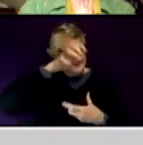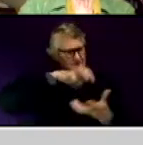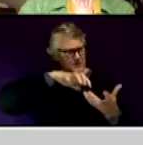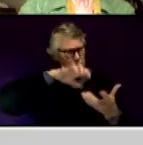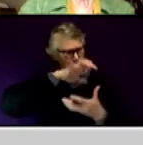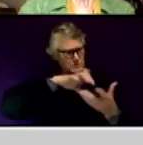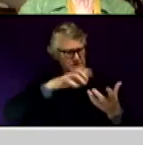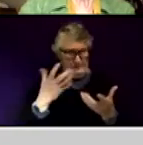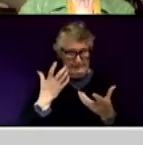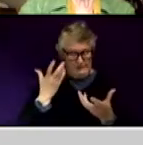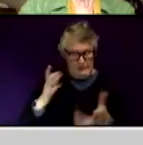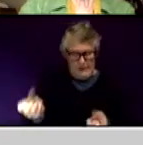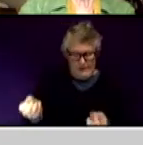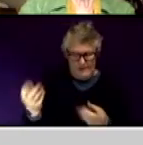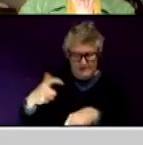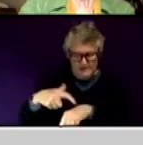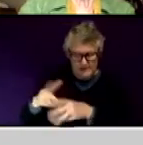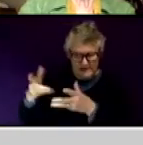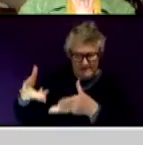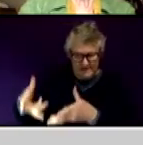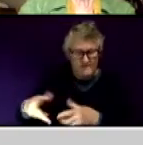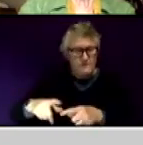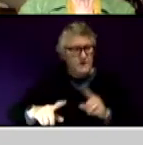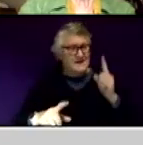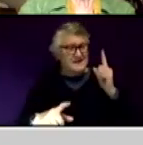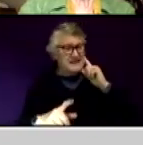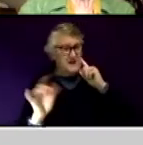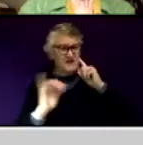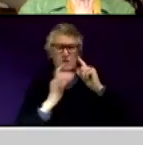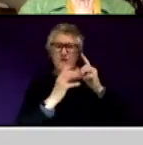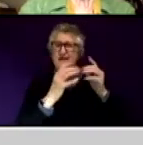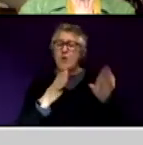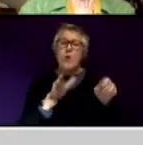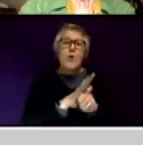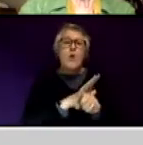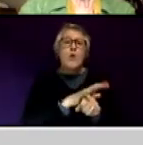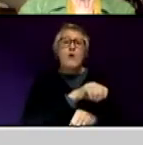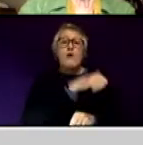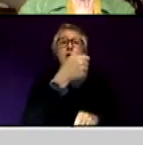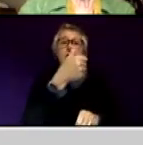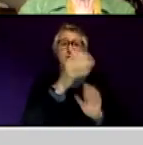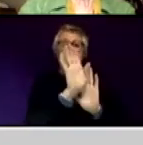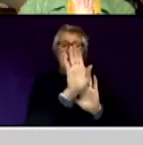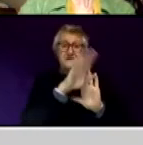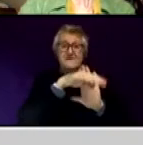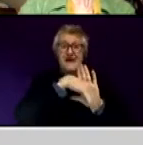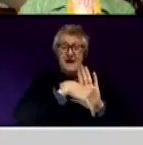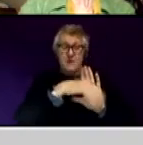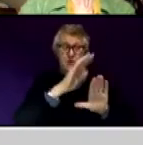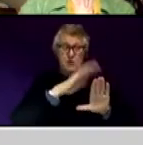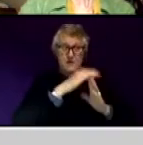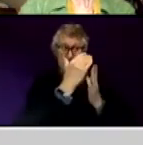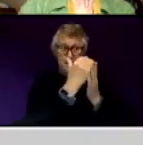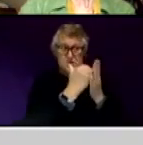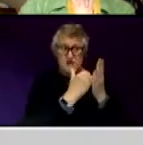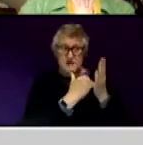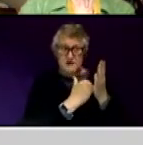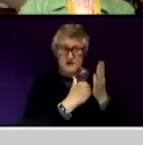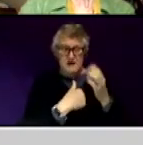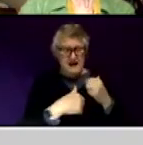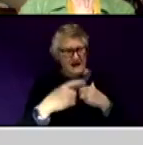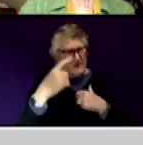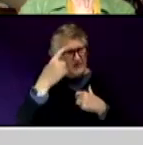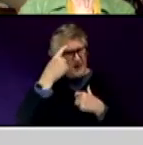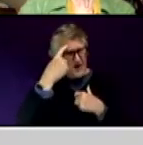is, but it sounded like we have a whole nother half an hour on the agenda. And I thought somebody was gonna like put up the